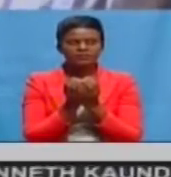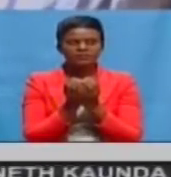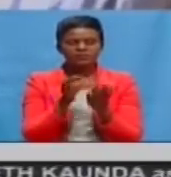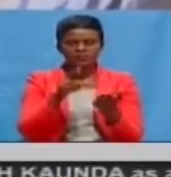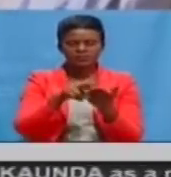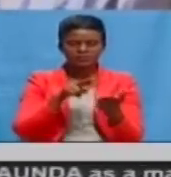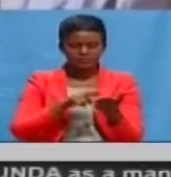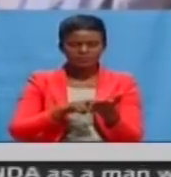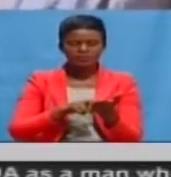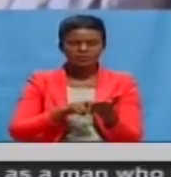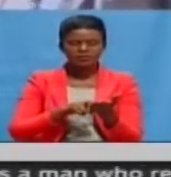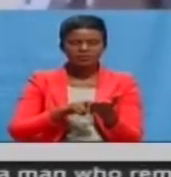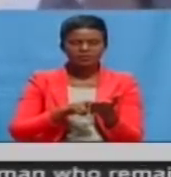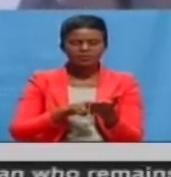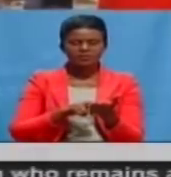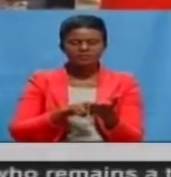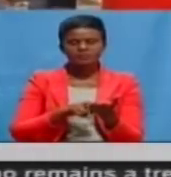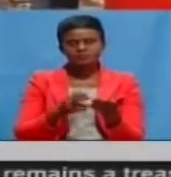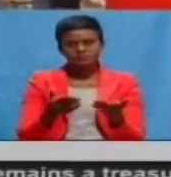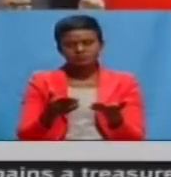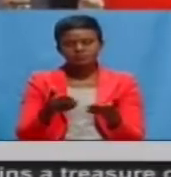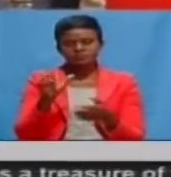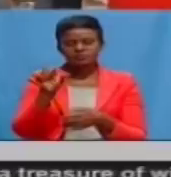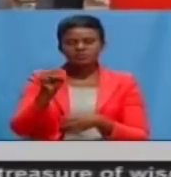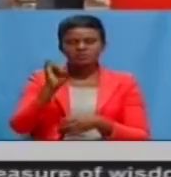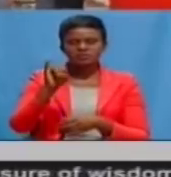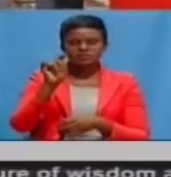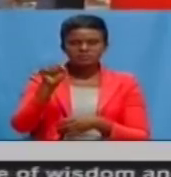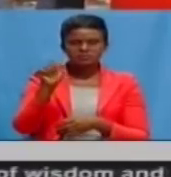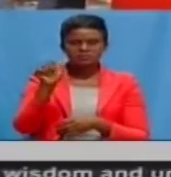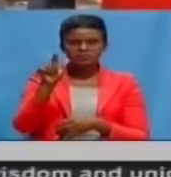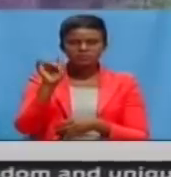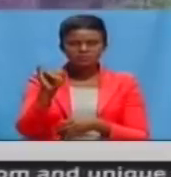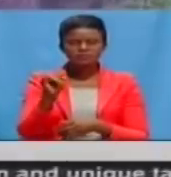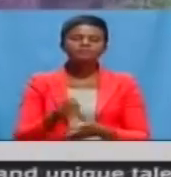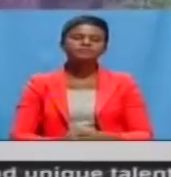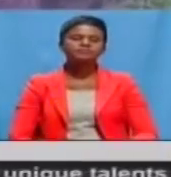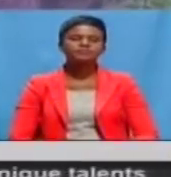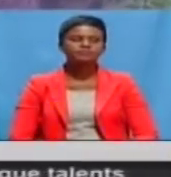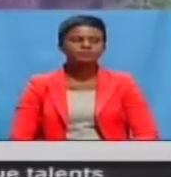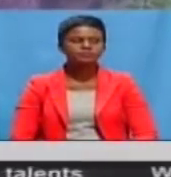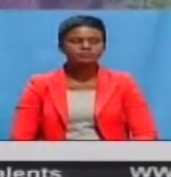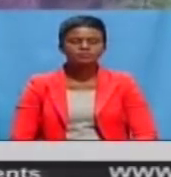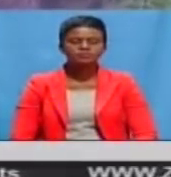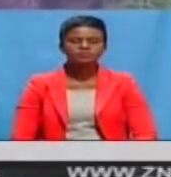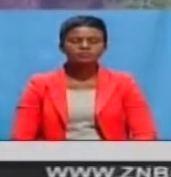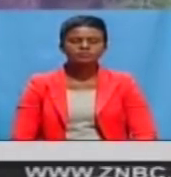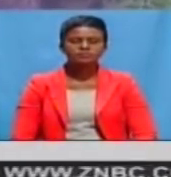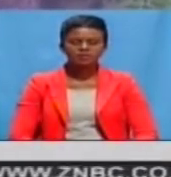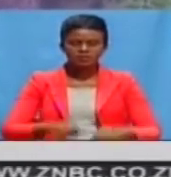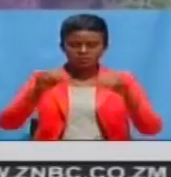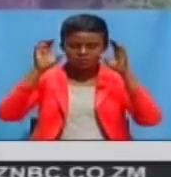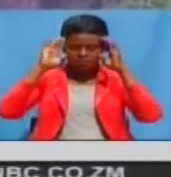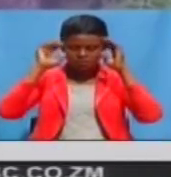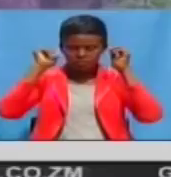Reporting for Zanis in Belen, Mozambique, I am Jacqueline Sitali. And now President Lungu